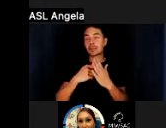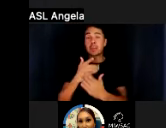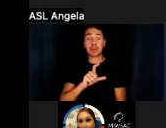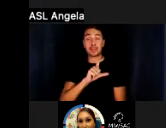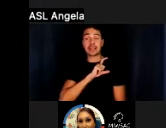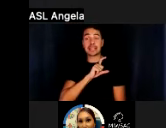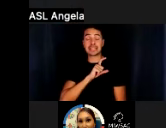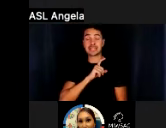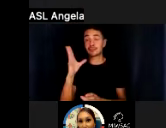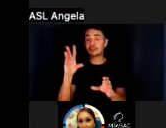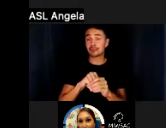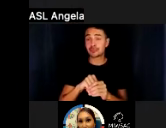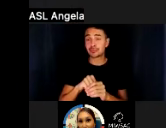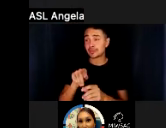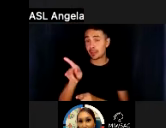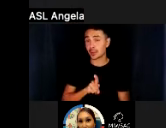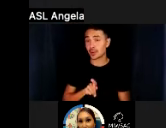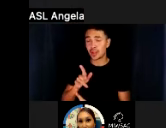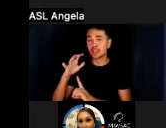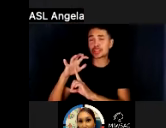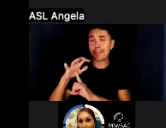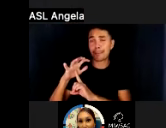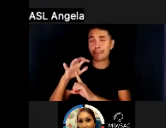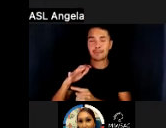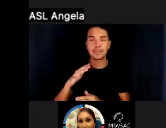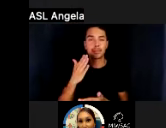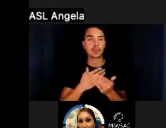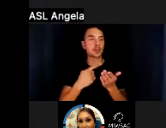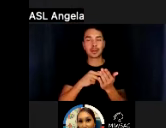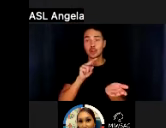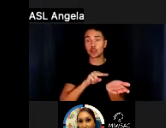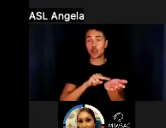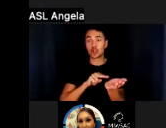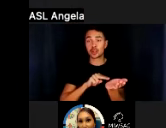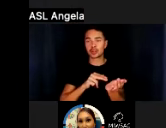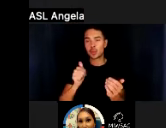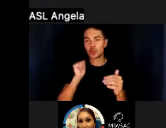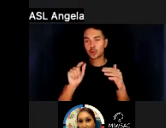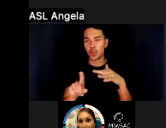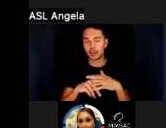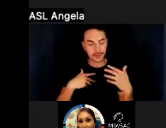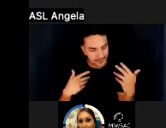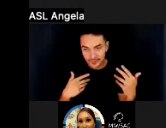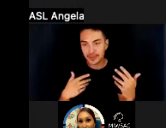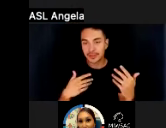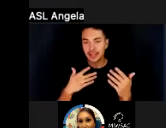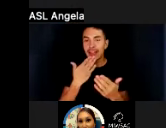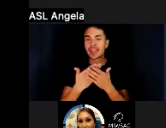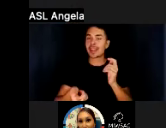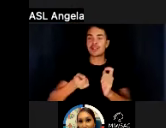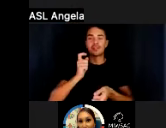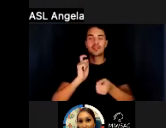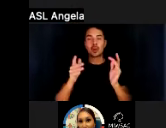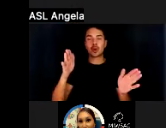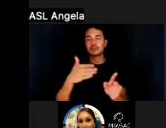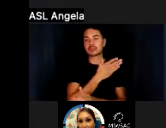then we have a time where we can't get a nurse to show up at the meeting, right? Like, and the same for, it just, things ebb and flow. And so keeping